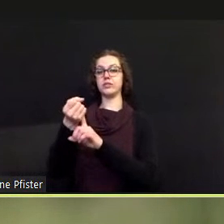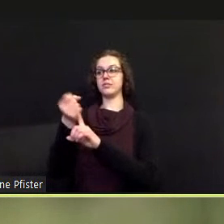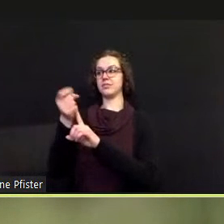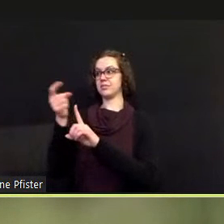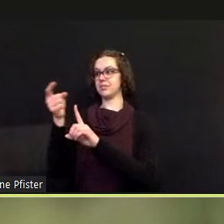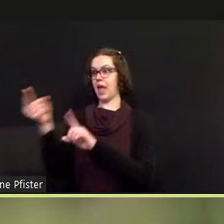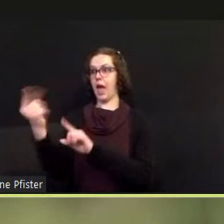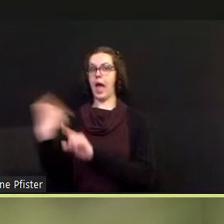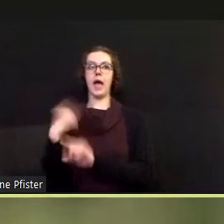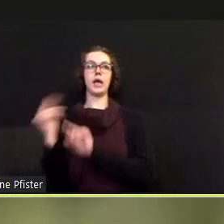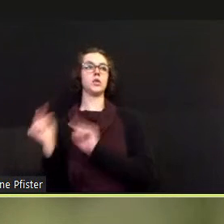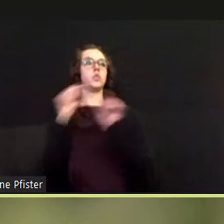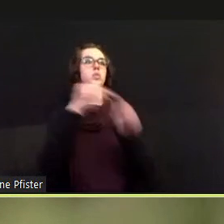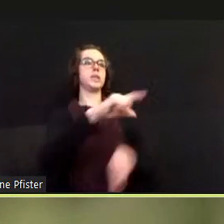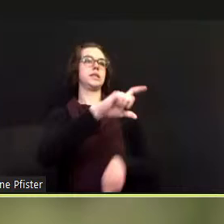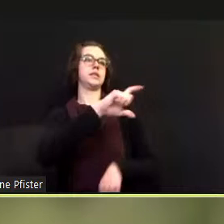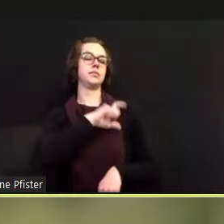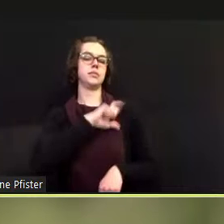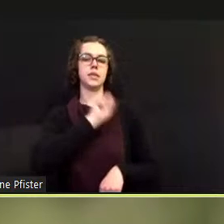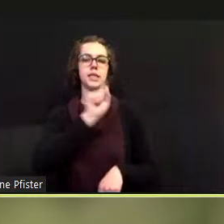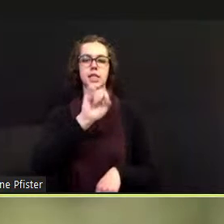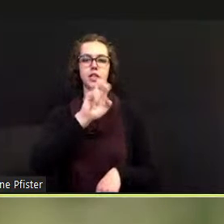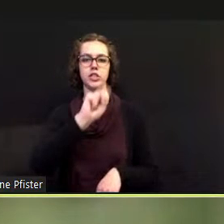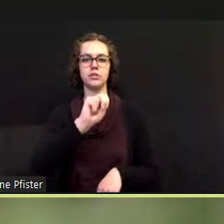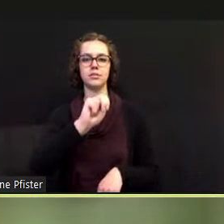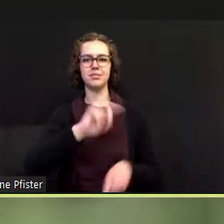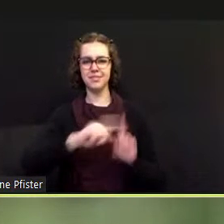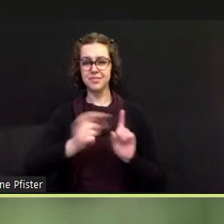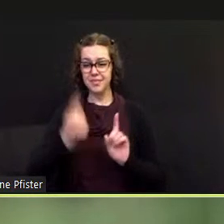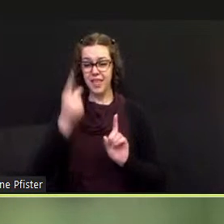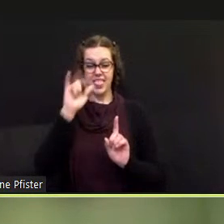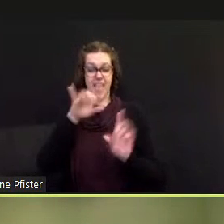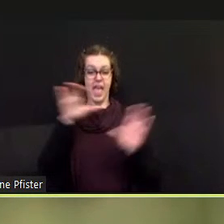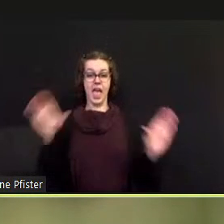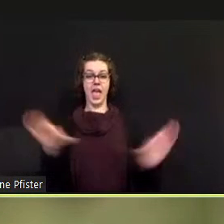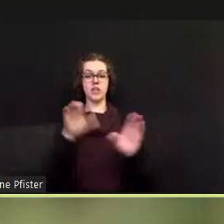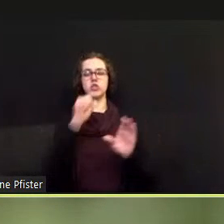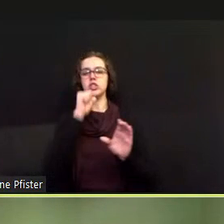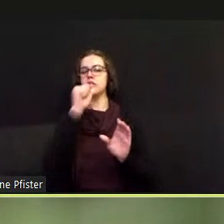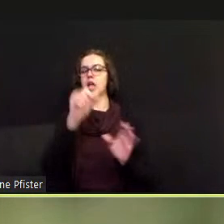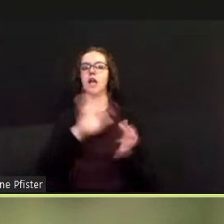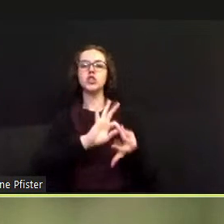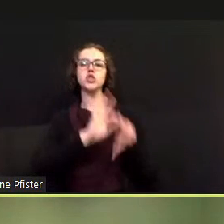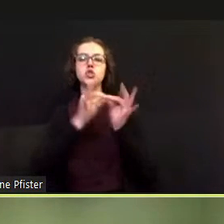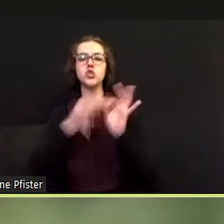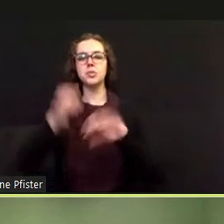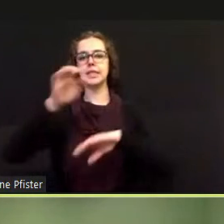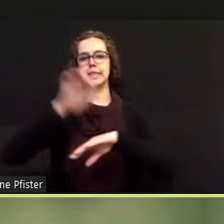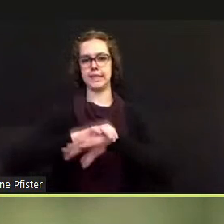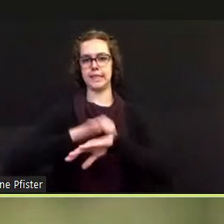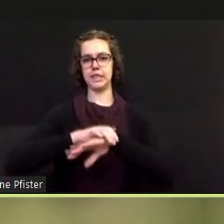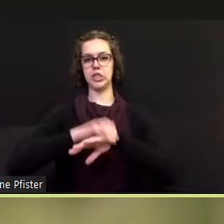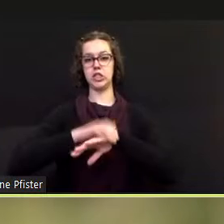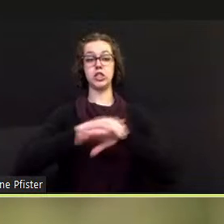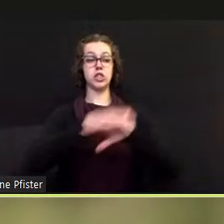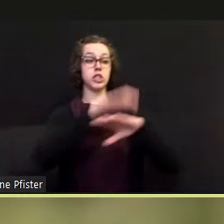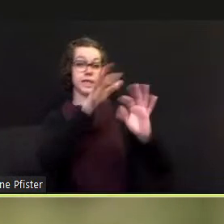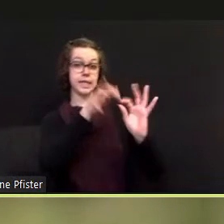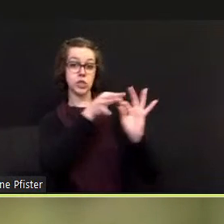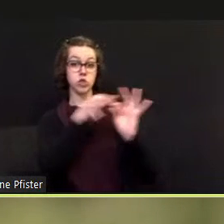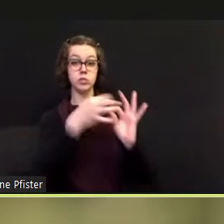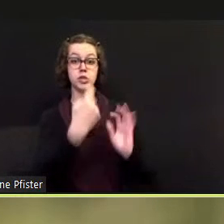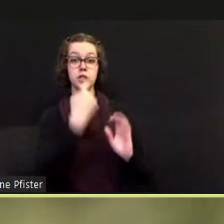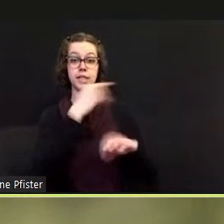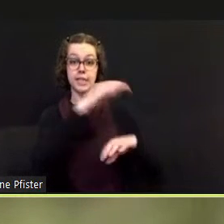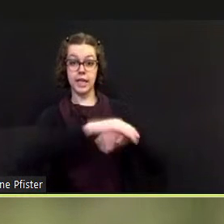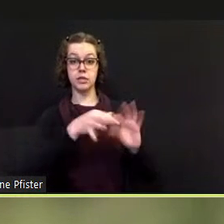station. But this is not interpreted in English. So the interpreter said, I just came here